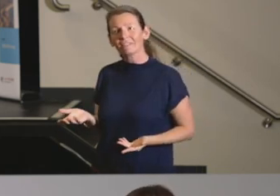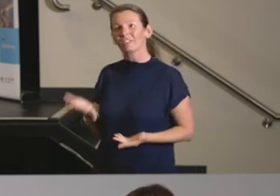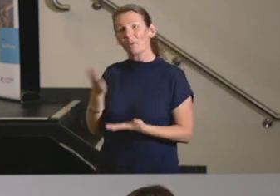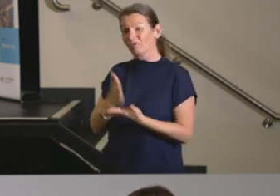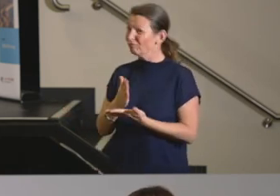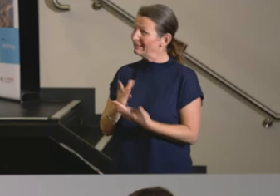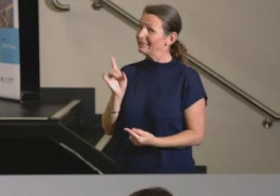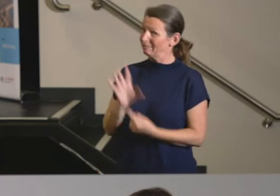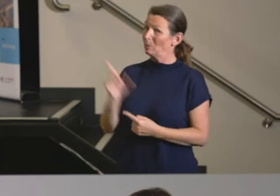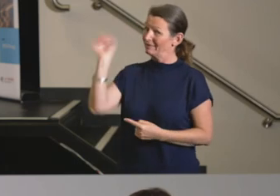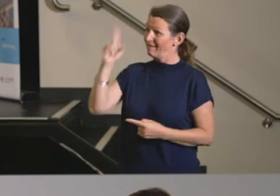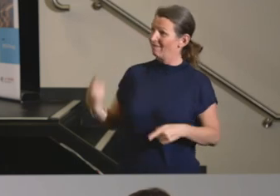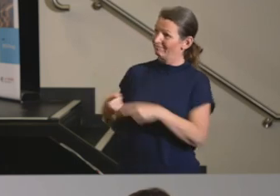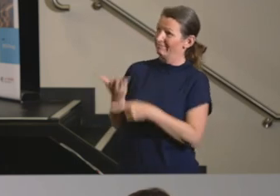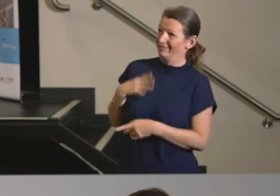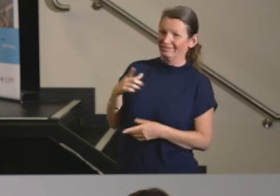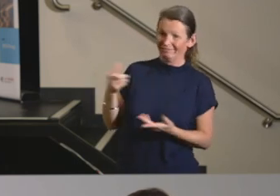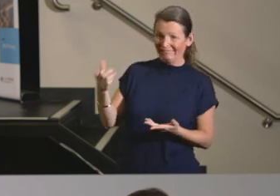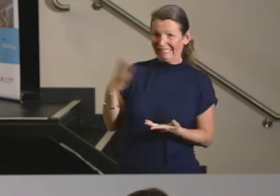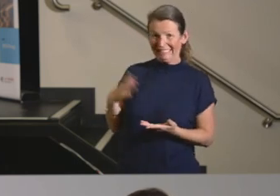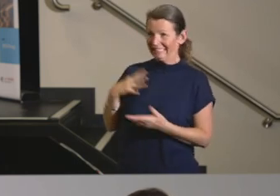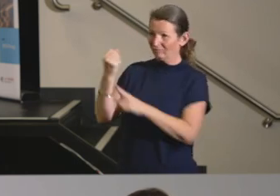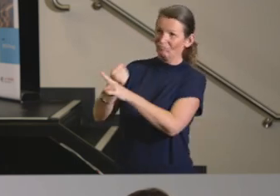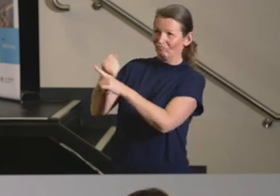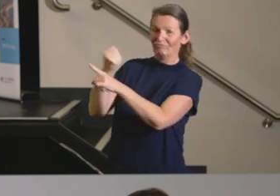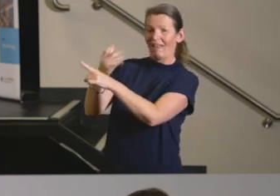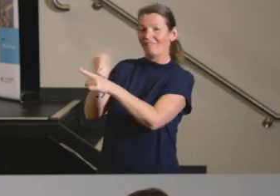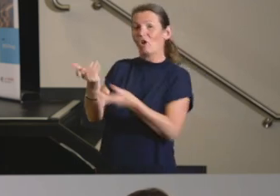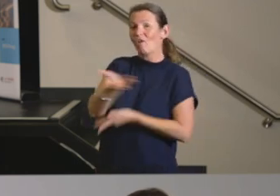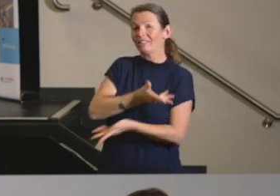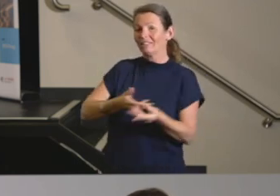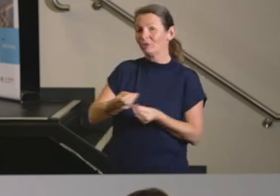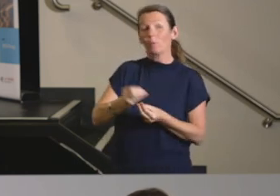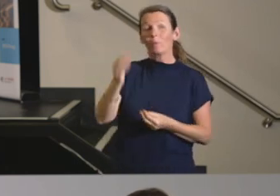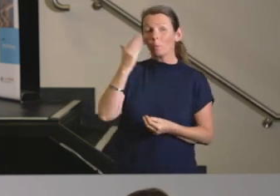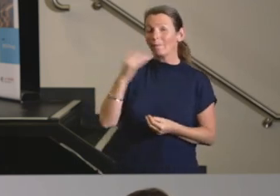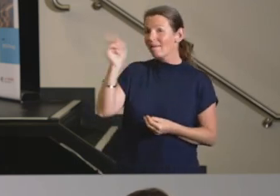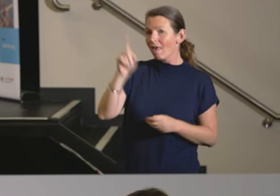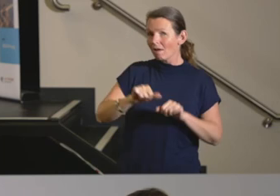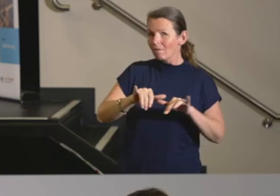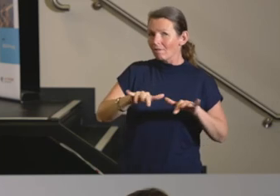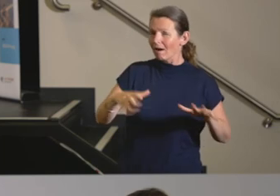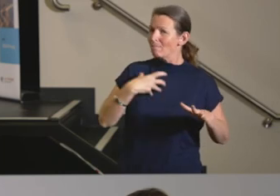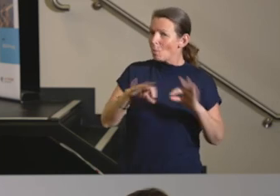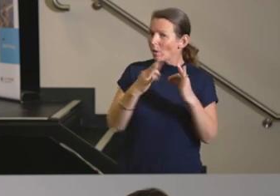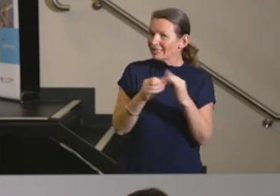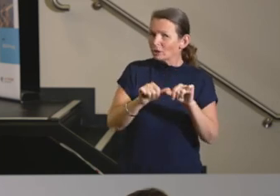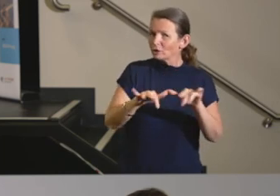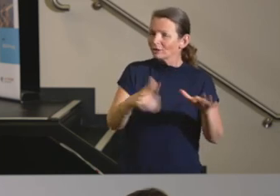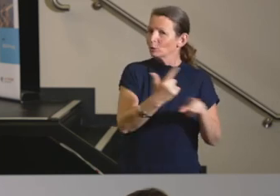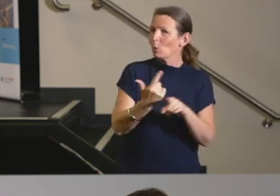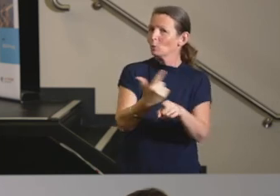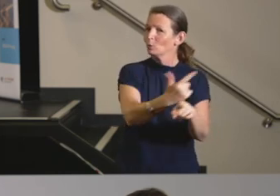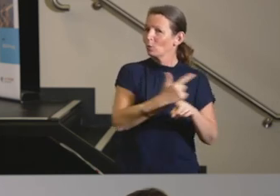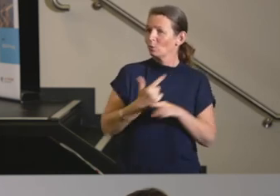juncture, and we need to have that conversation and women's organizations. And I think